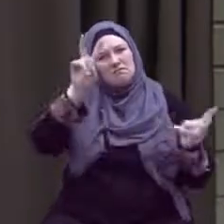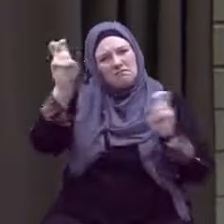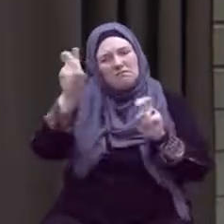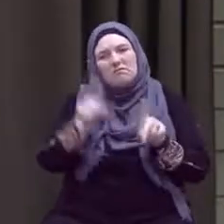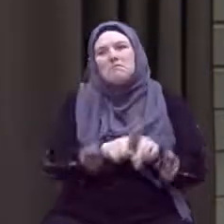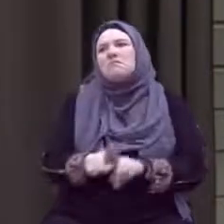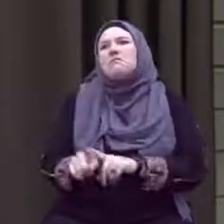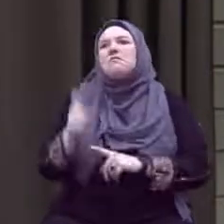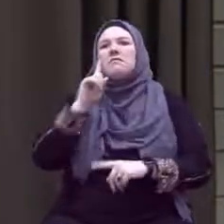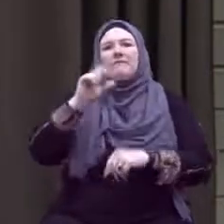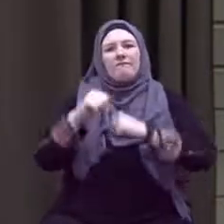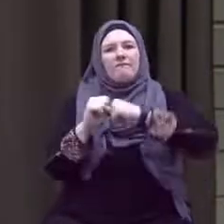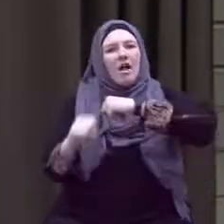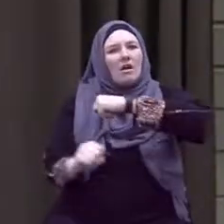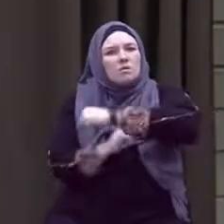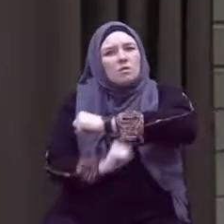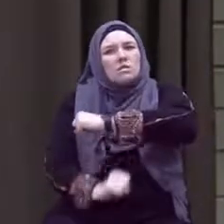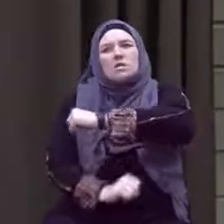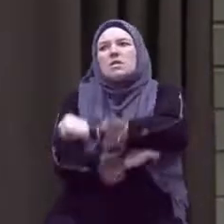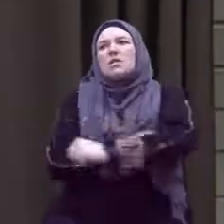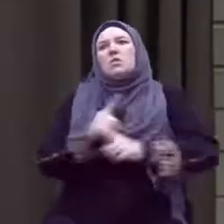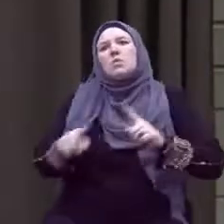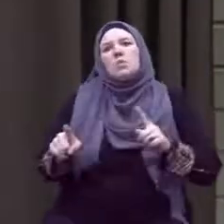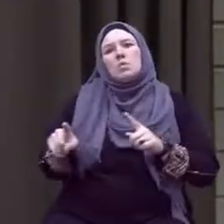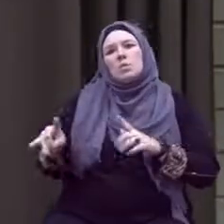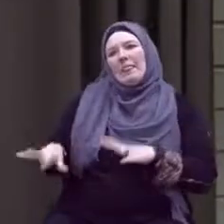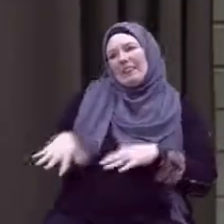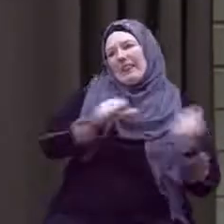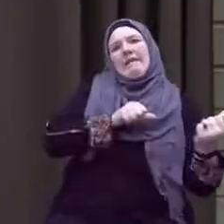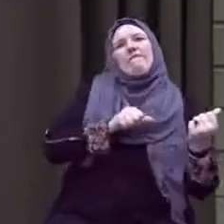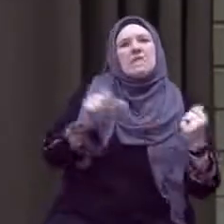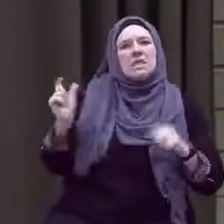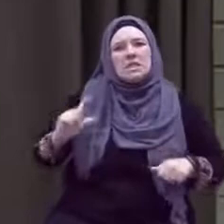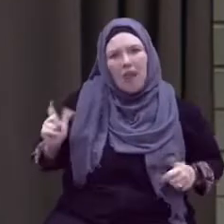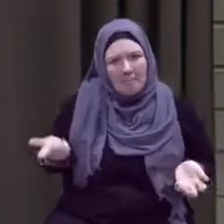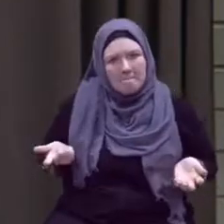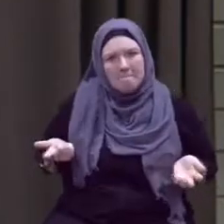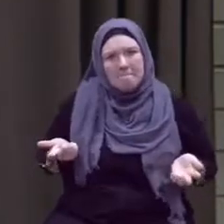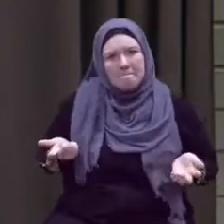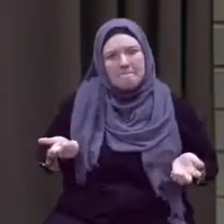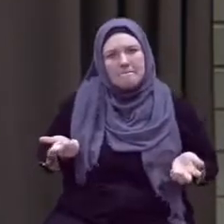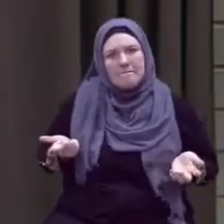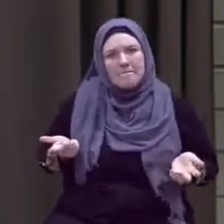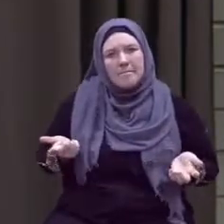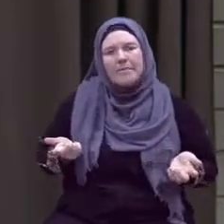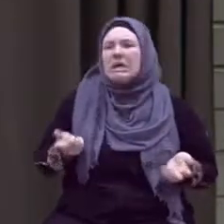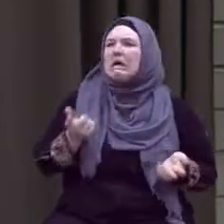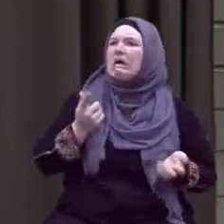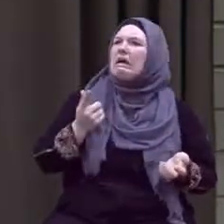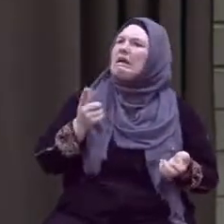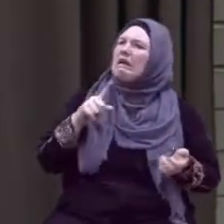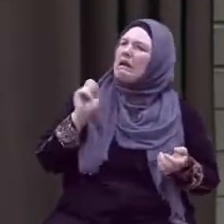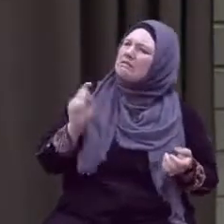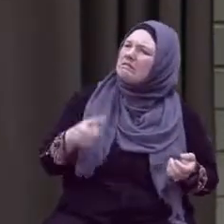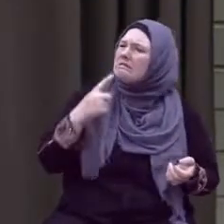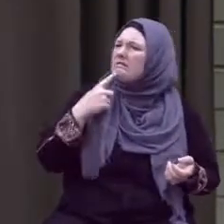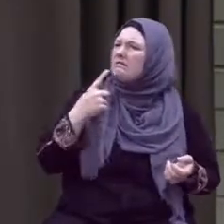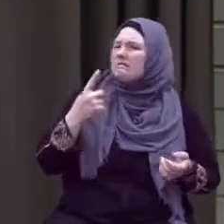as foundation to leave Islam altogether. Asking the wrong